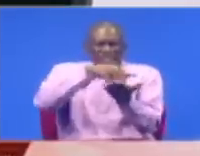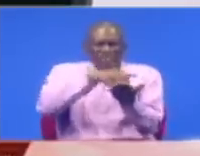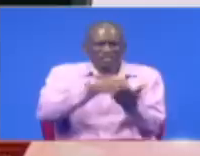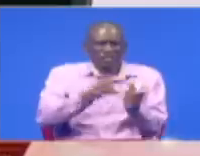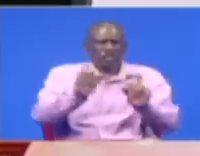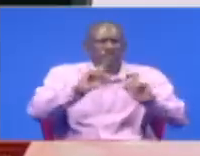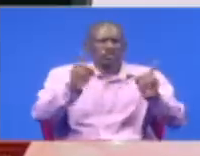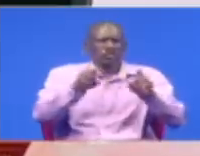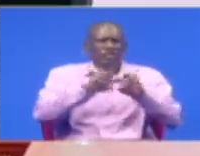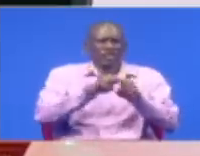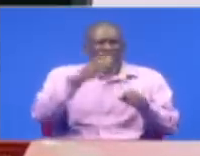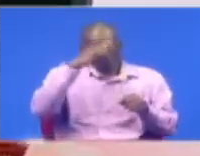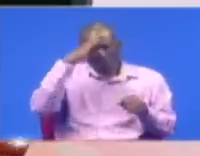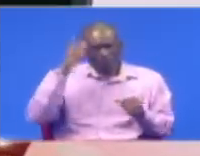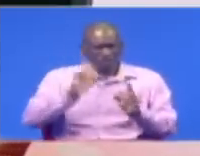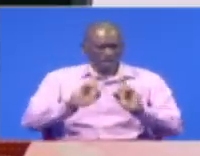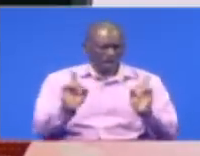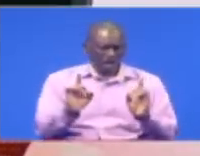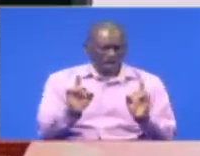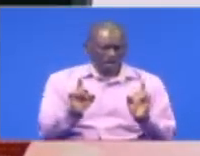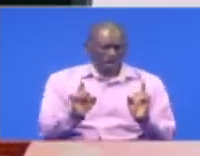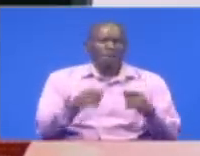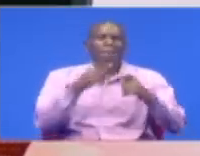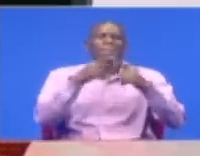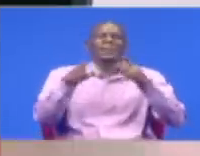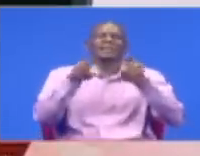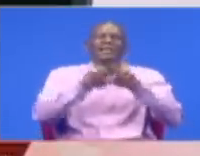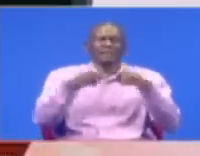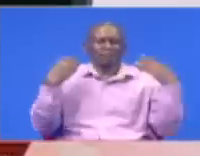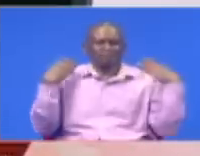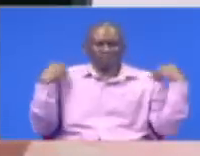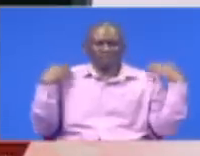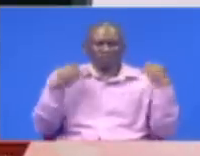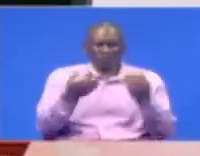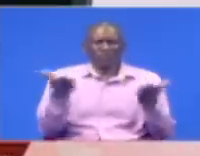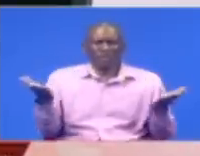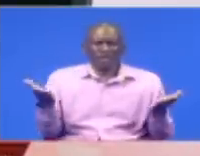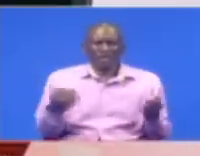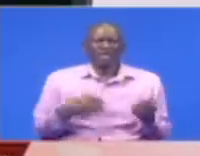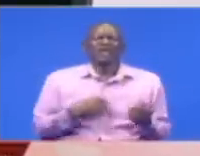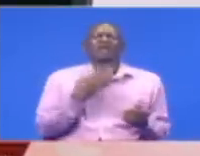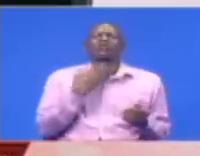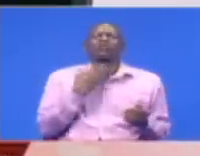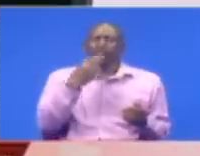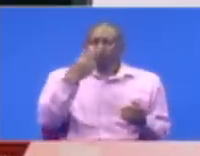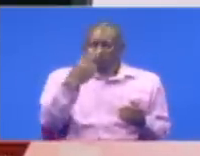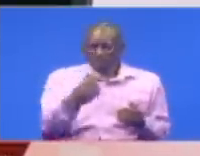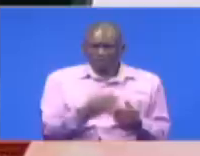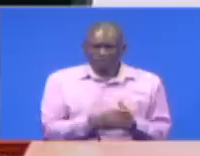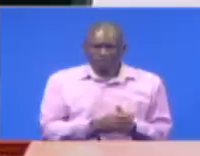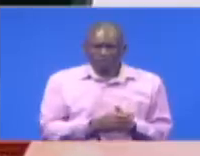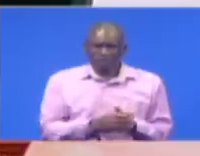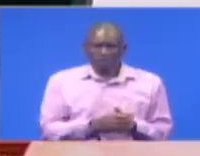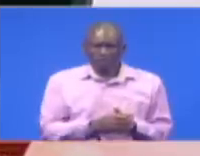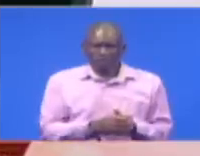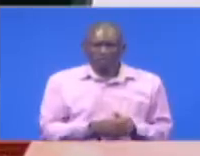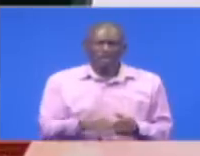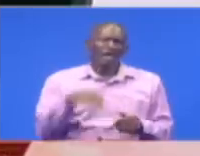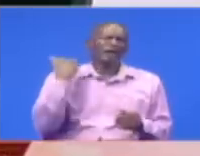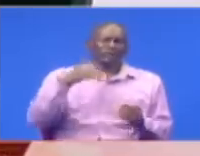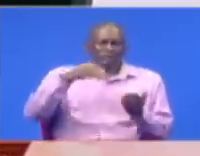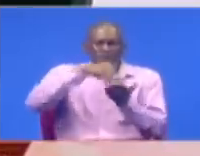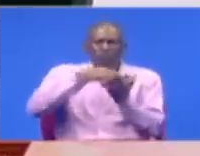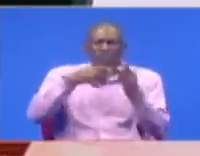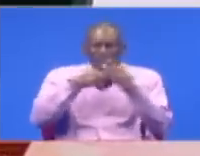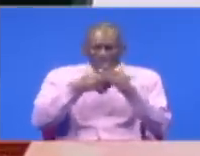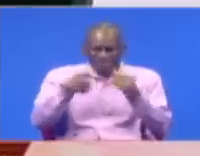not as a theory, but as a practical thing. I would wish to see a criminal case